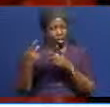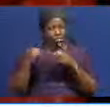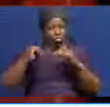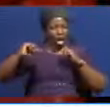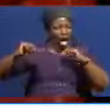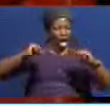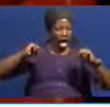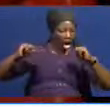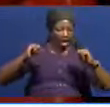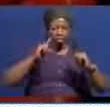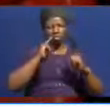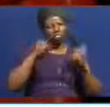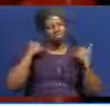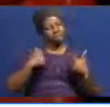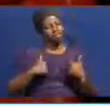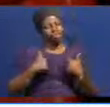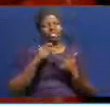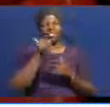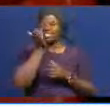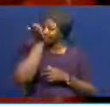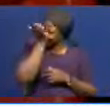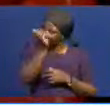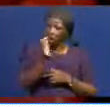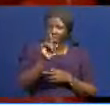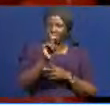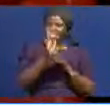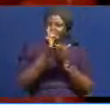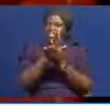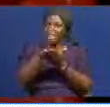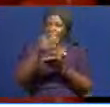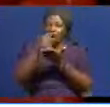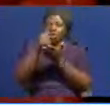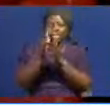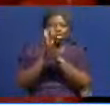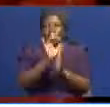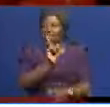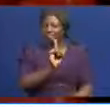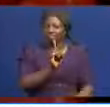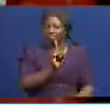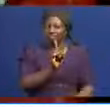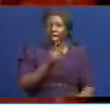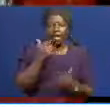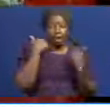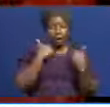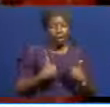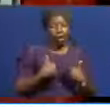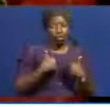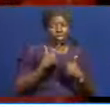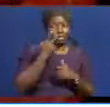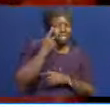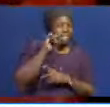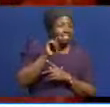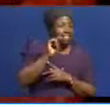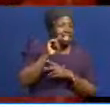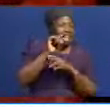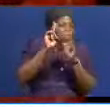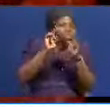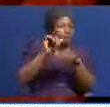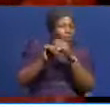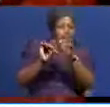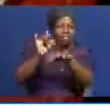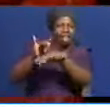this shareholding narrative as a light thing. I do not take this Musiguze Mlima as a light thing, Mr.